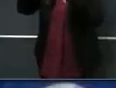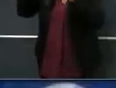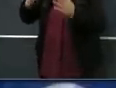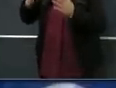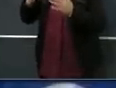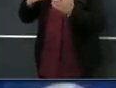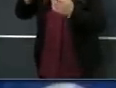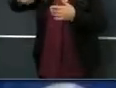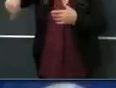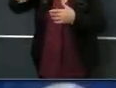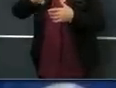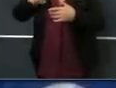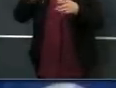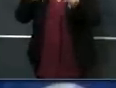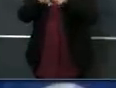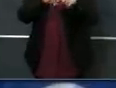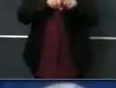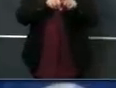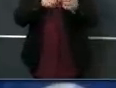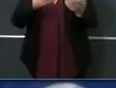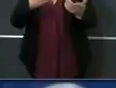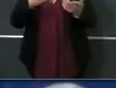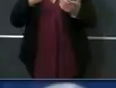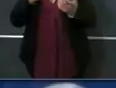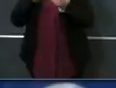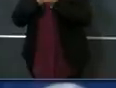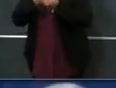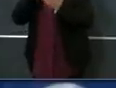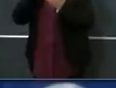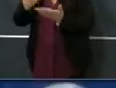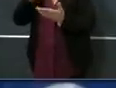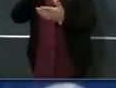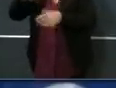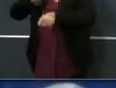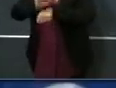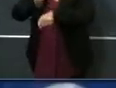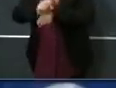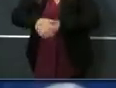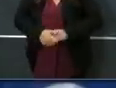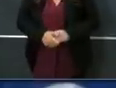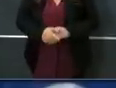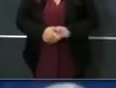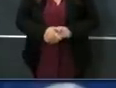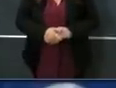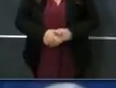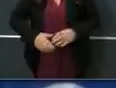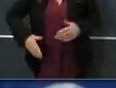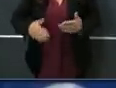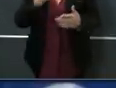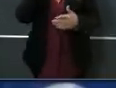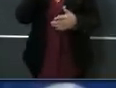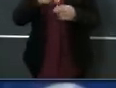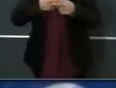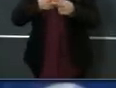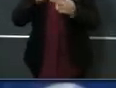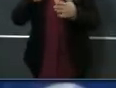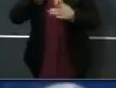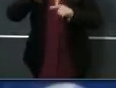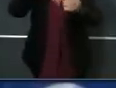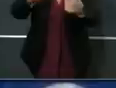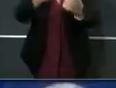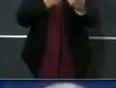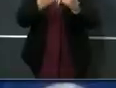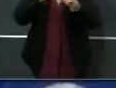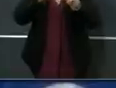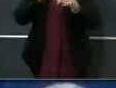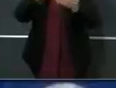to all of you as well. So that's broad strokes where we are. Happy to answer questions in a moment. Let me briefly just give you an